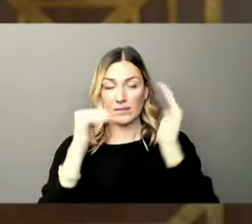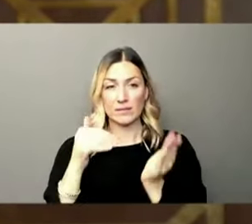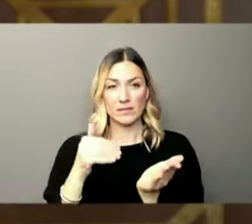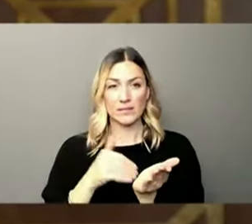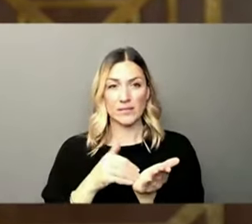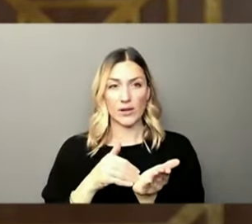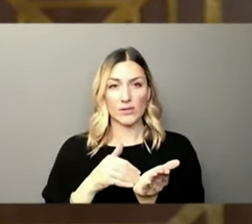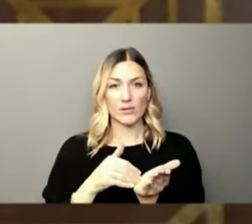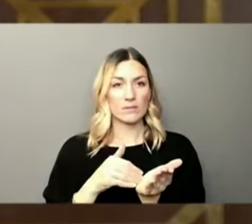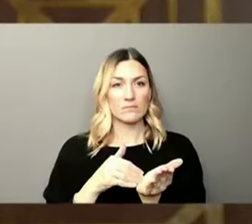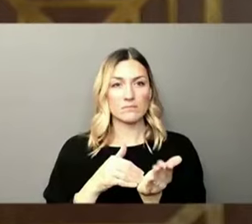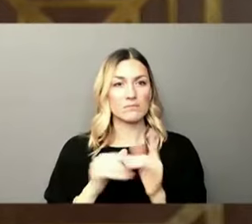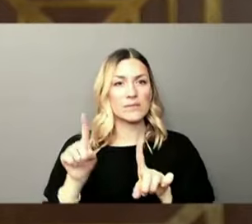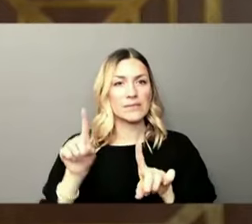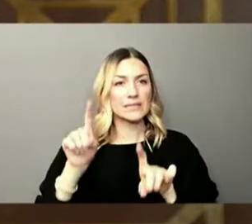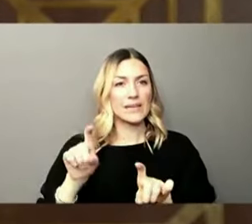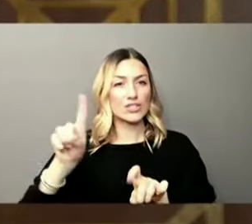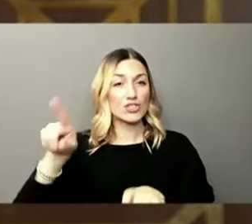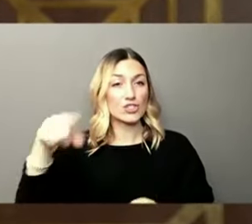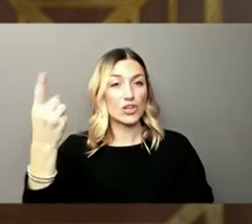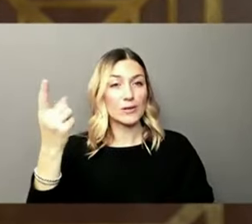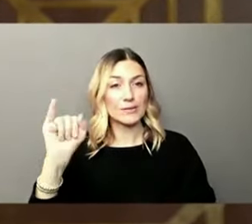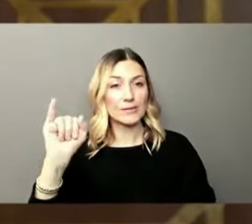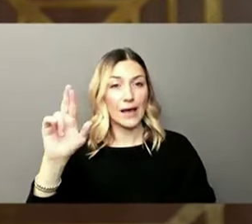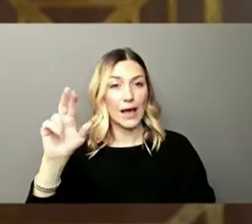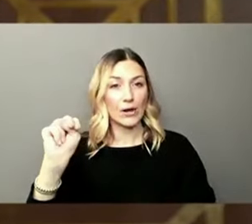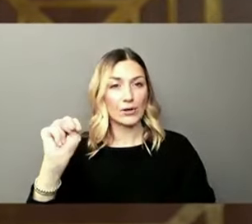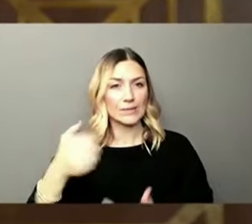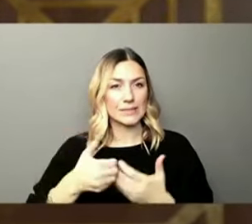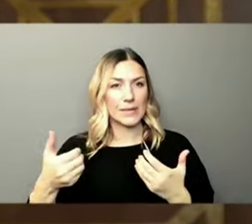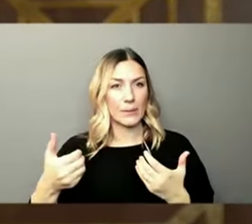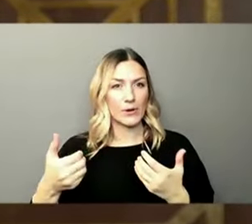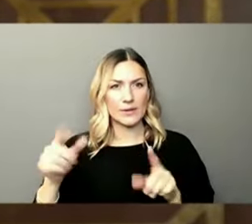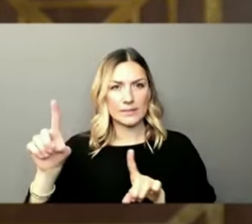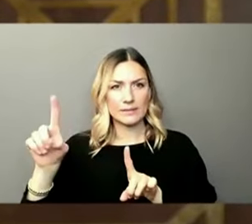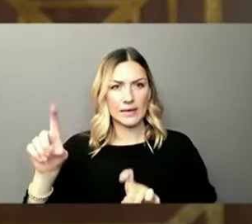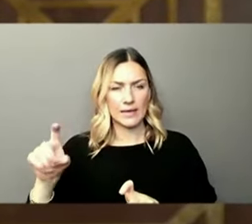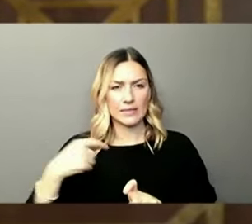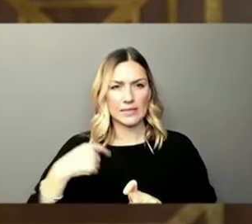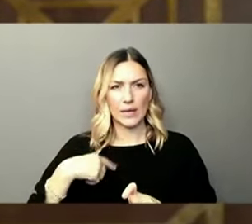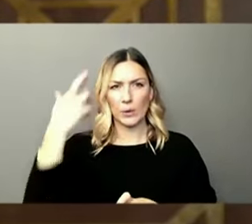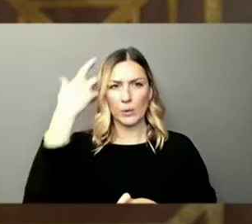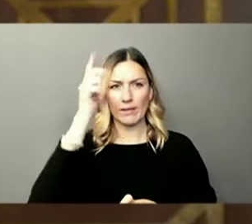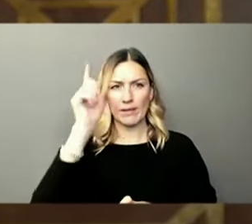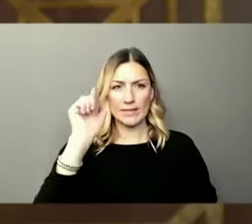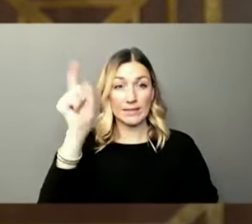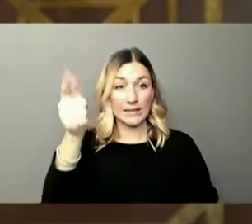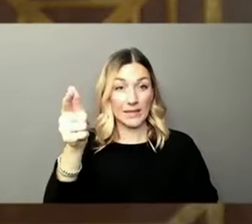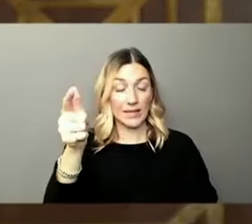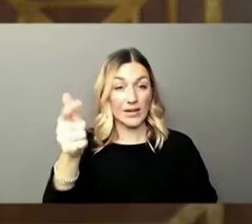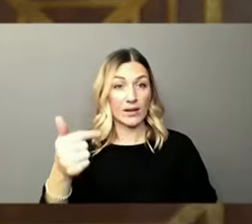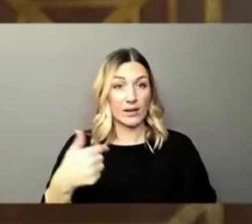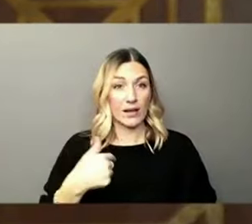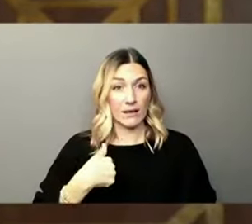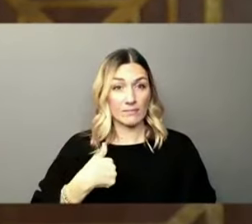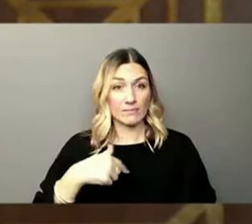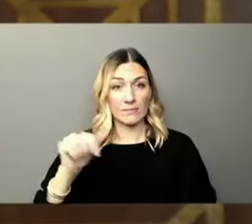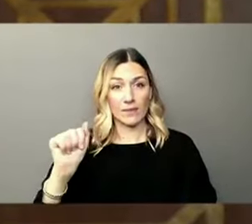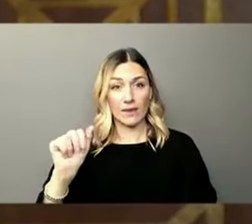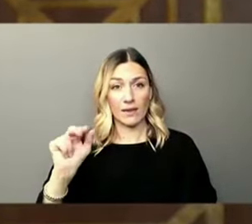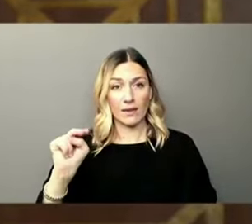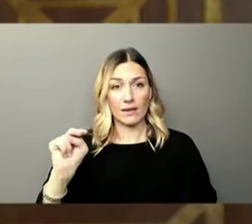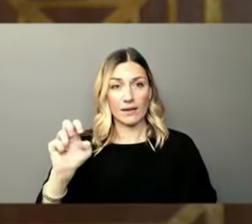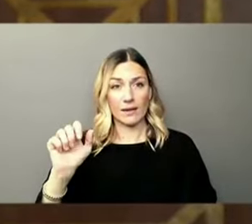testing just the iron, but it's separate tests. And I found out that I was anemic. But if I hadn't